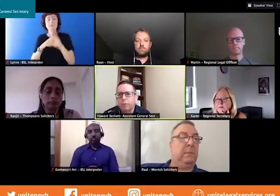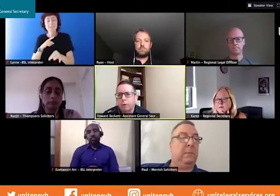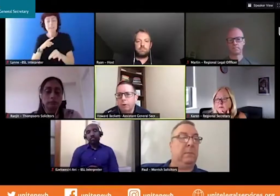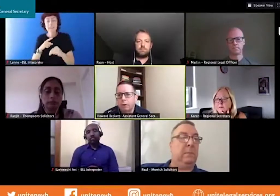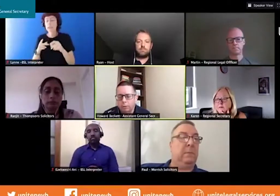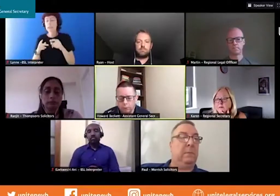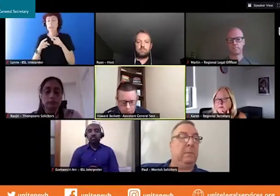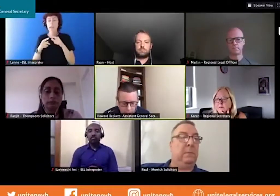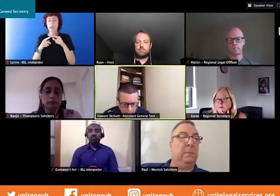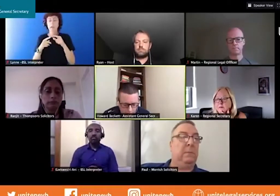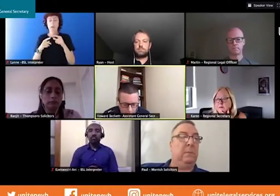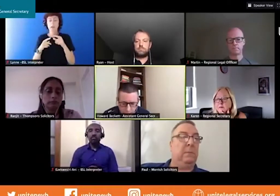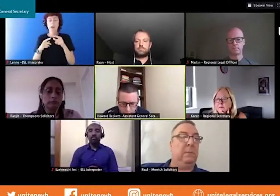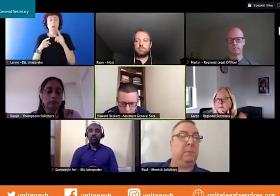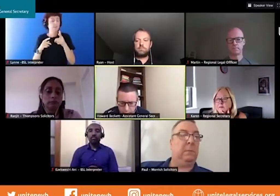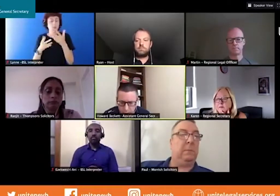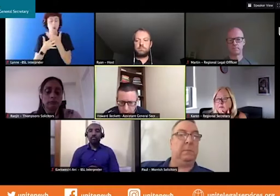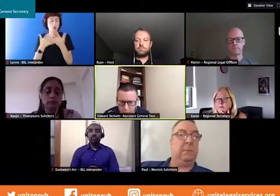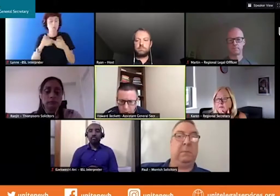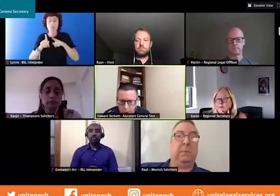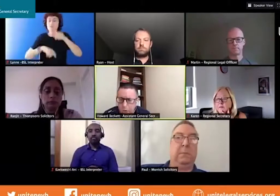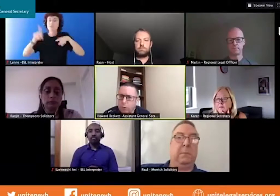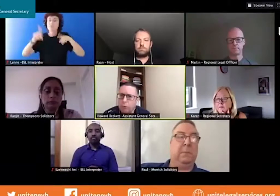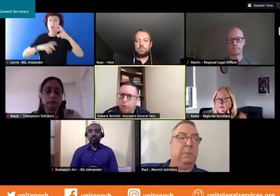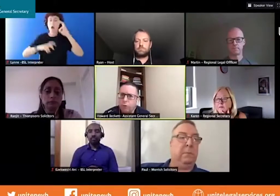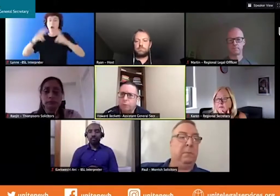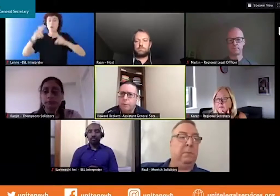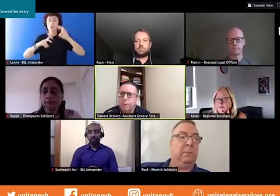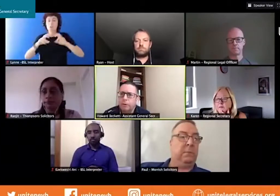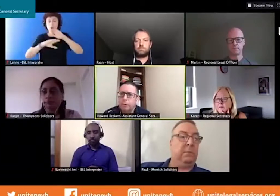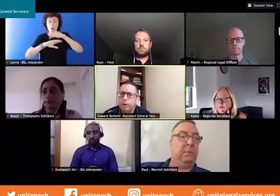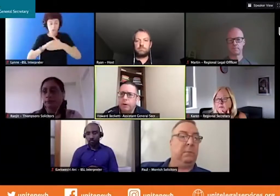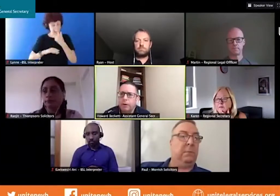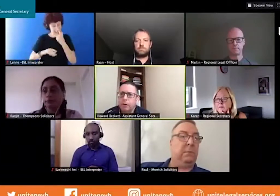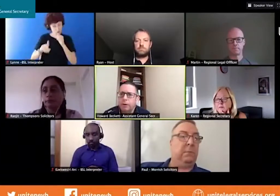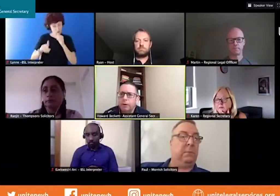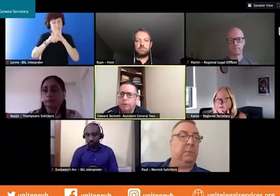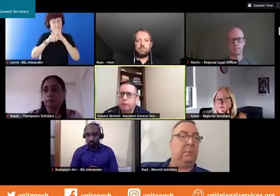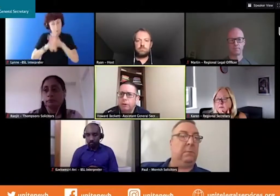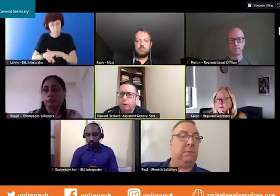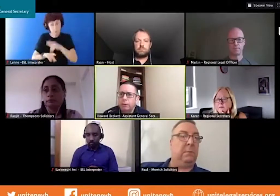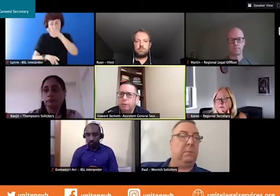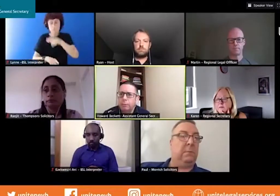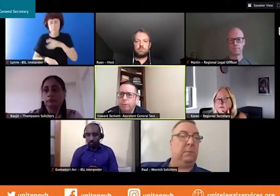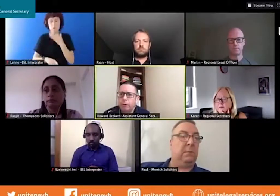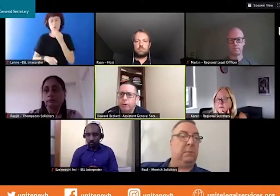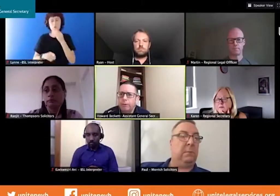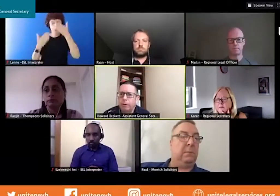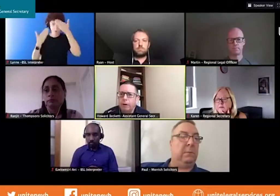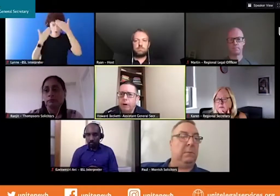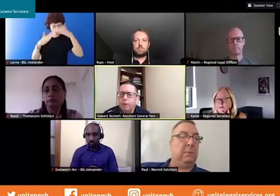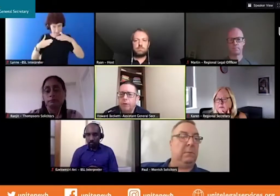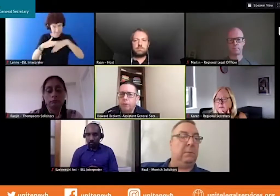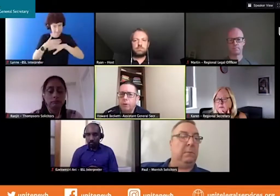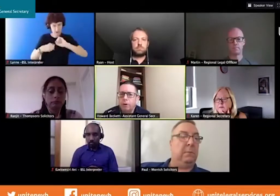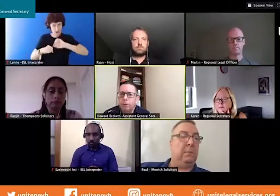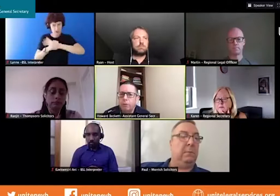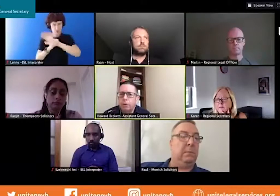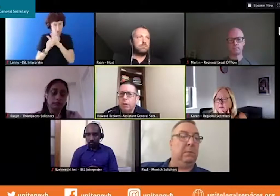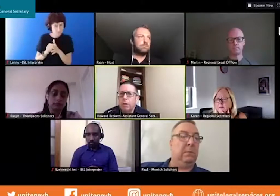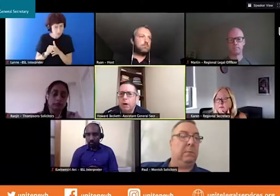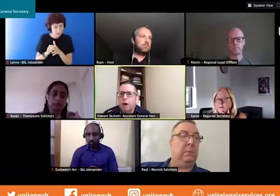going around at the moment as to whether or not you can force people to take holidays during the COVID period if they're furloughed and at